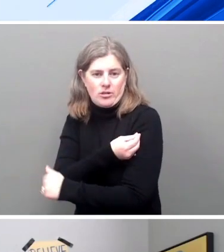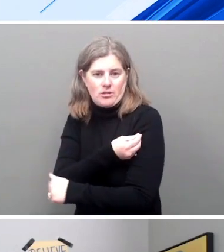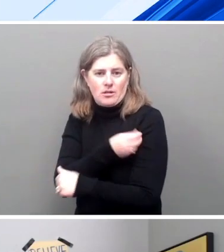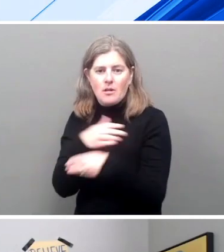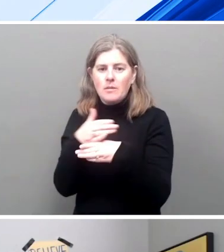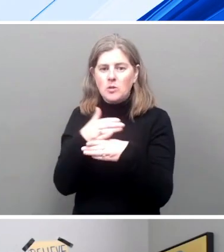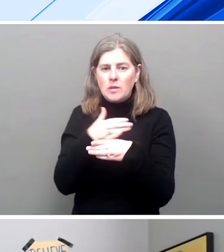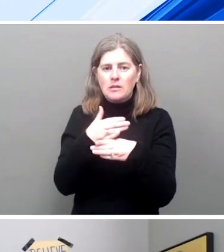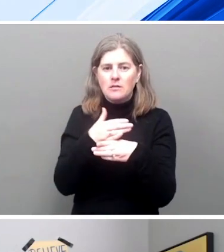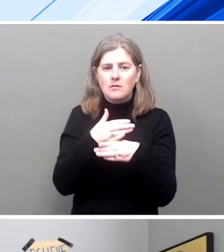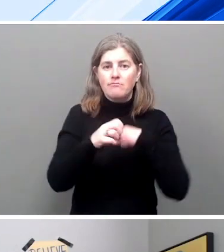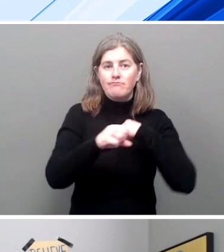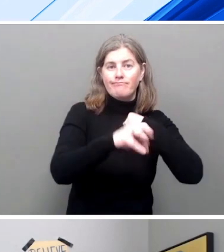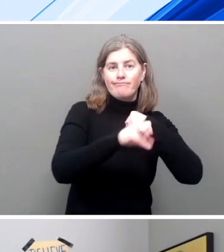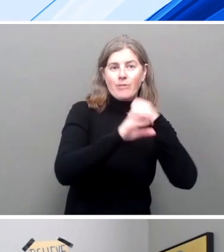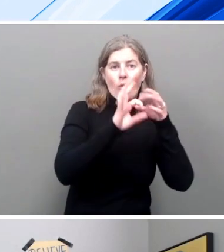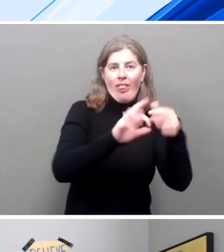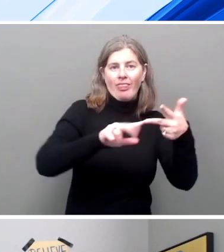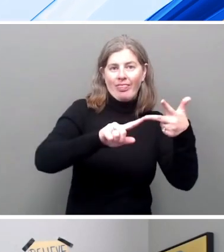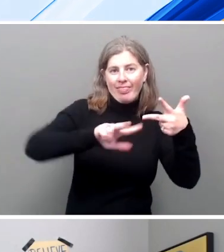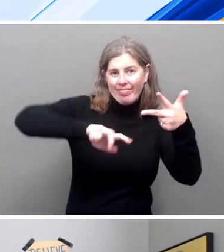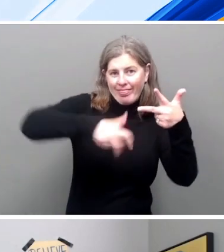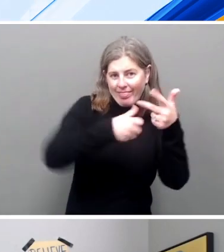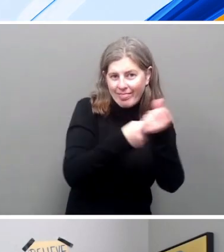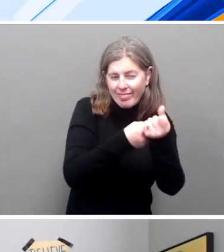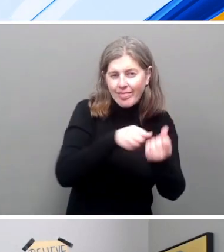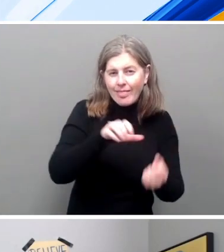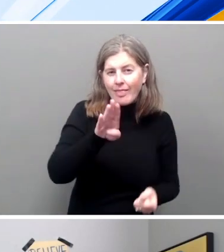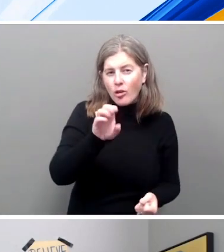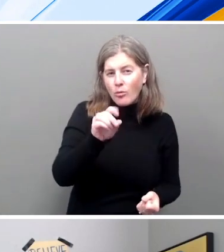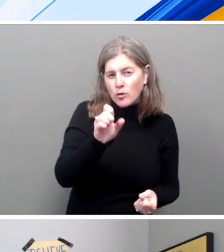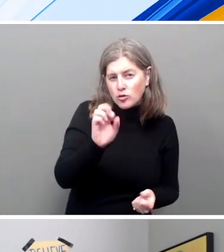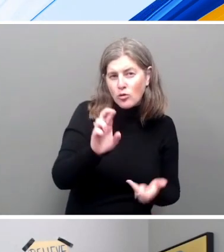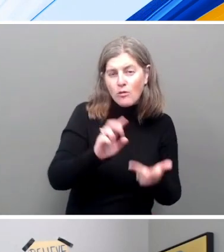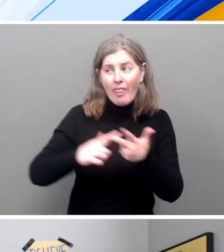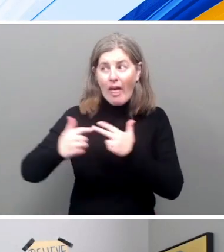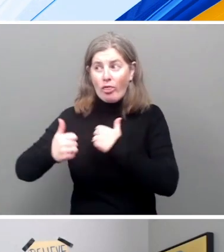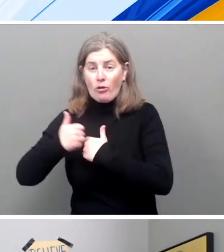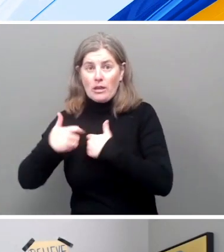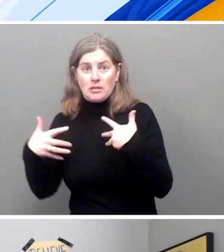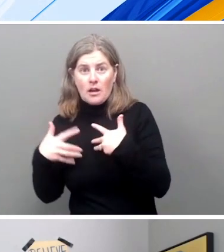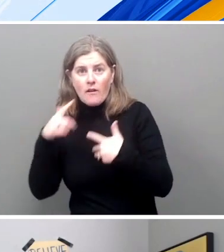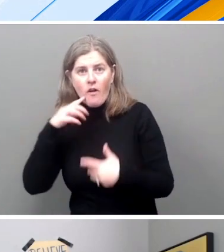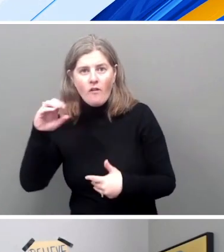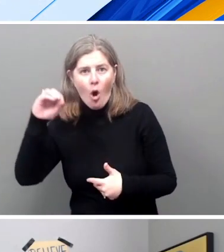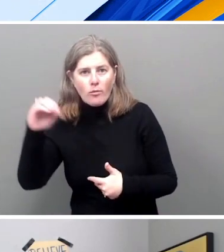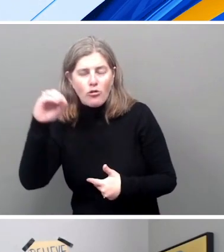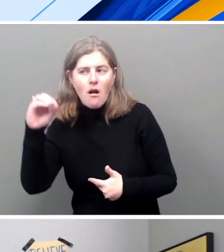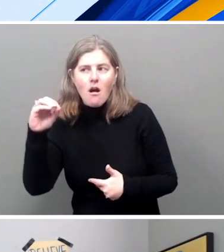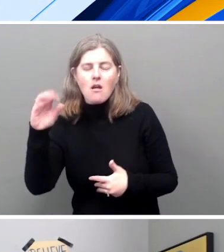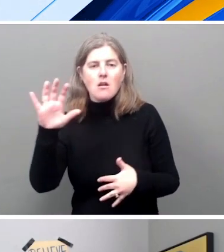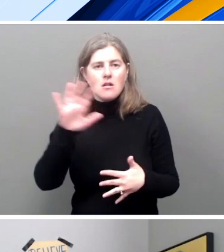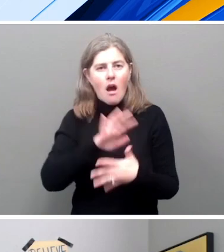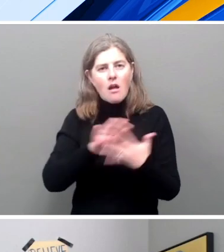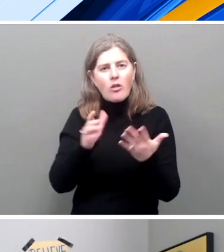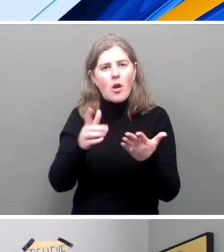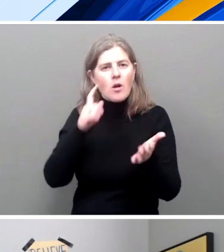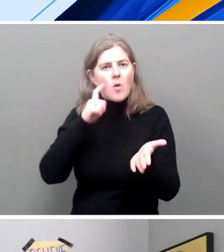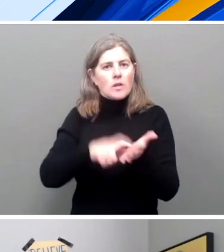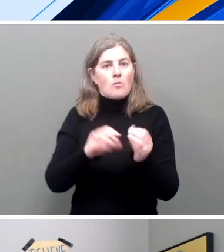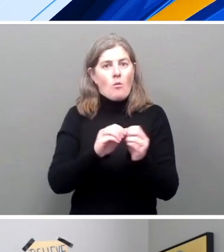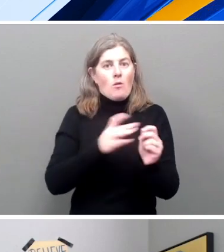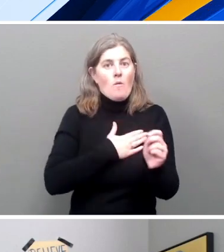the publicity around the boosters, the threat of Omicron, to be honest, and other things, we saw a